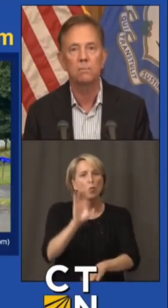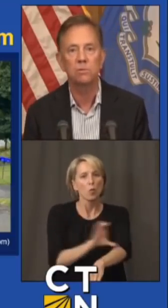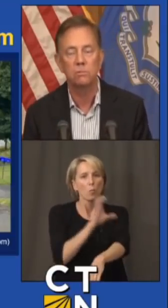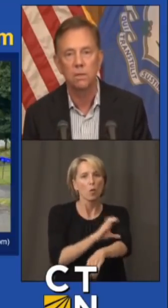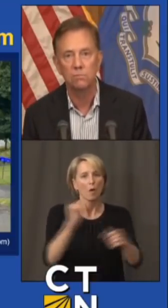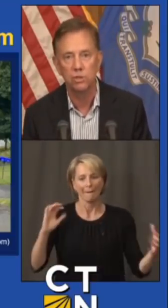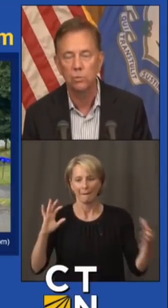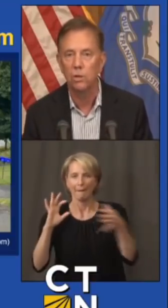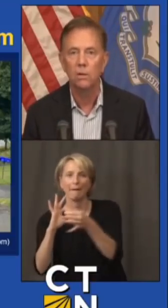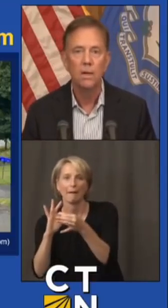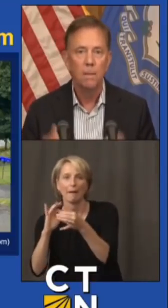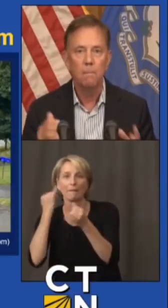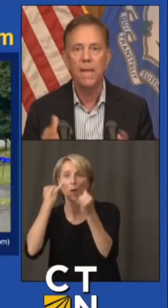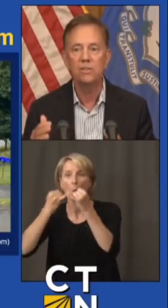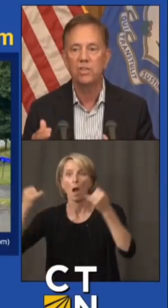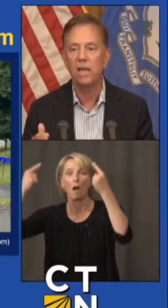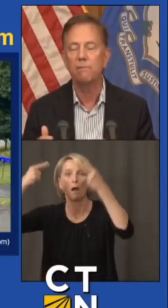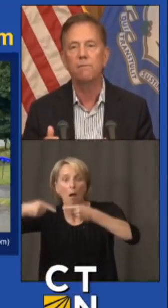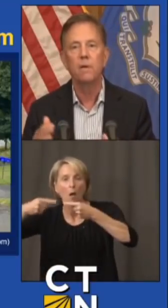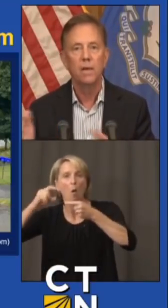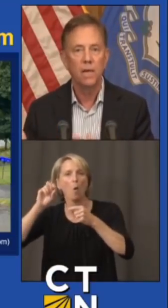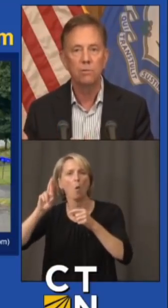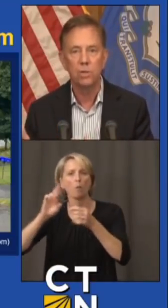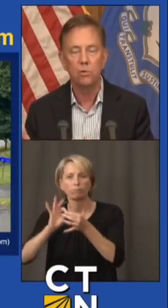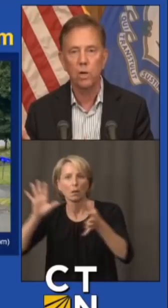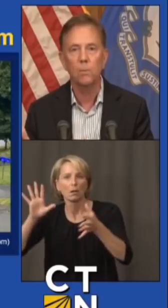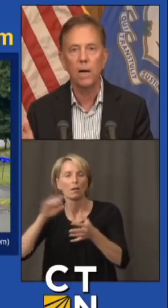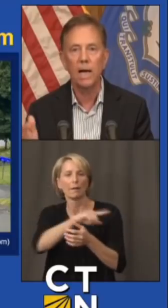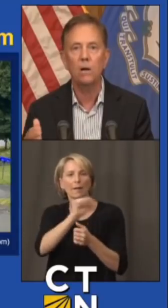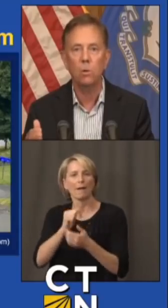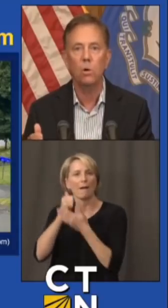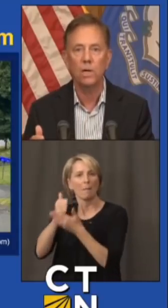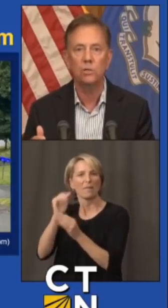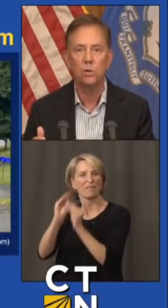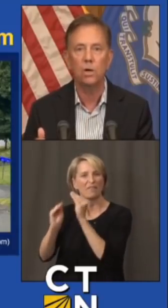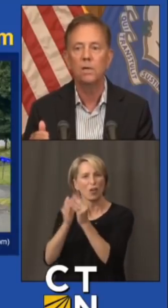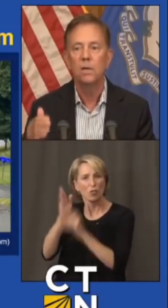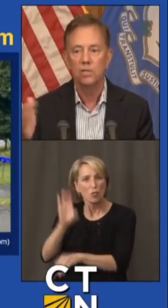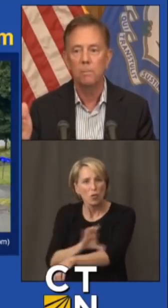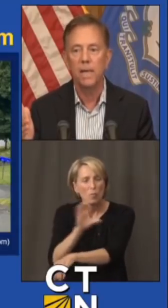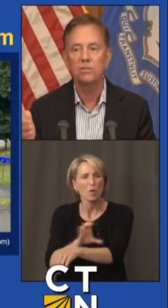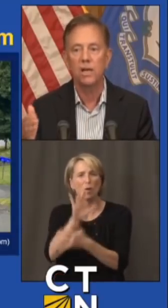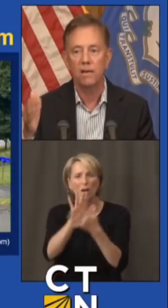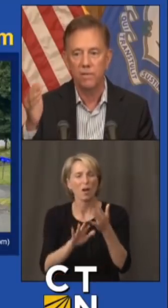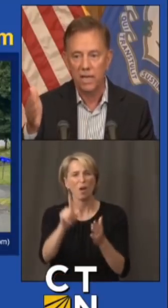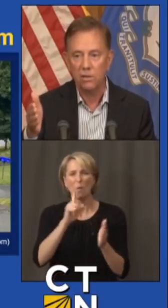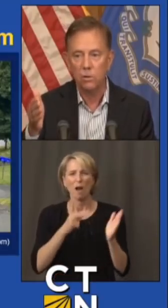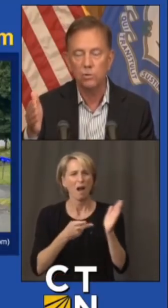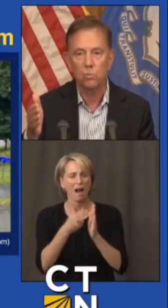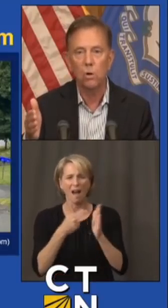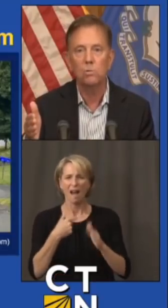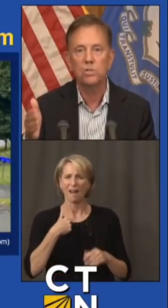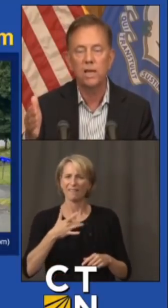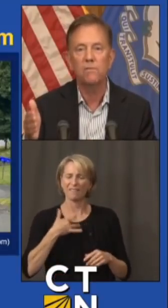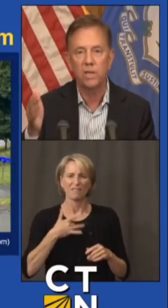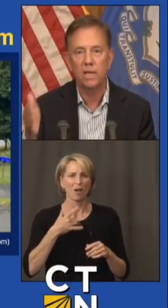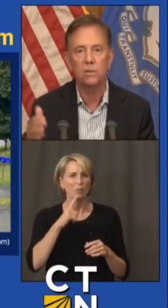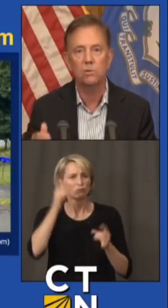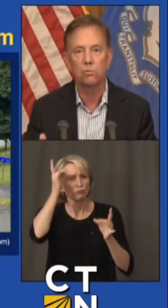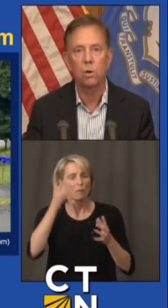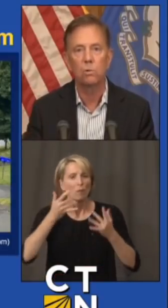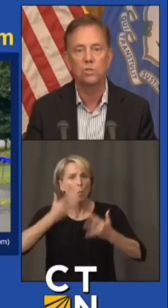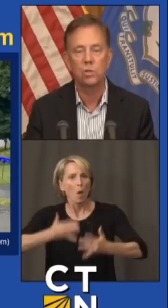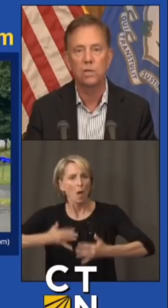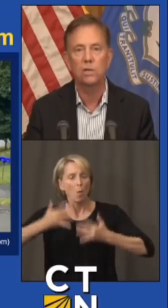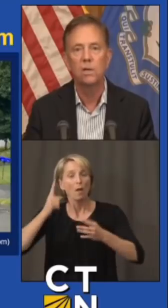done sooner. Make safe. It was incredible how long it took to make safe, to get those roads safe, to get